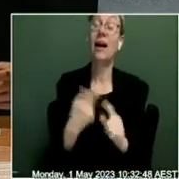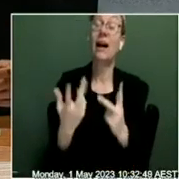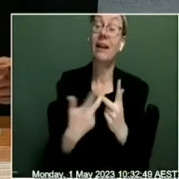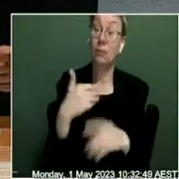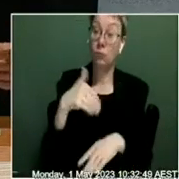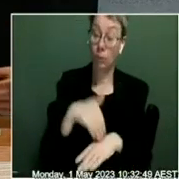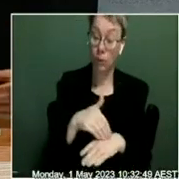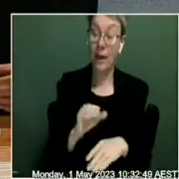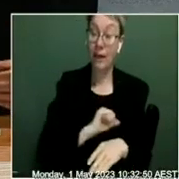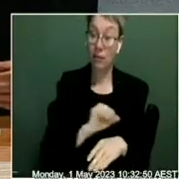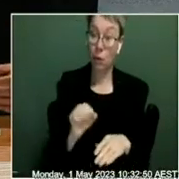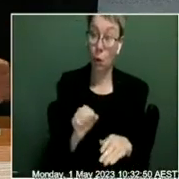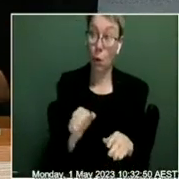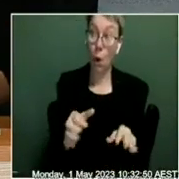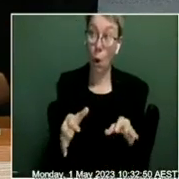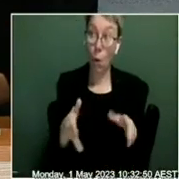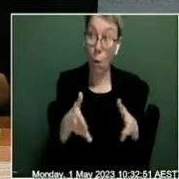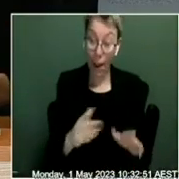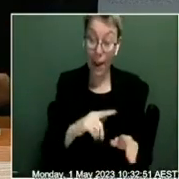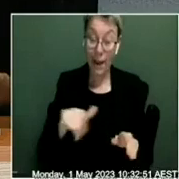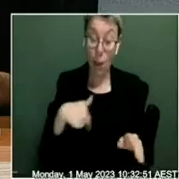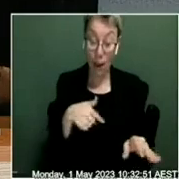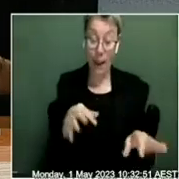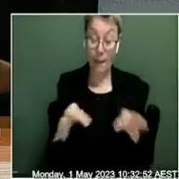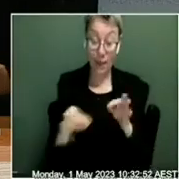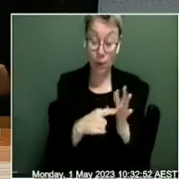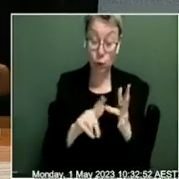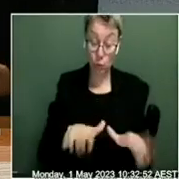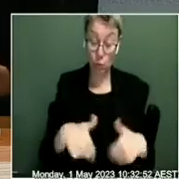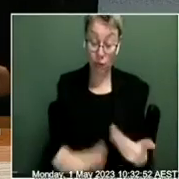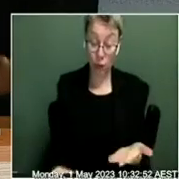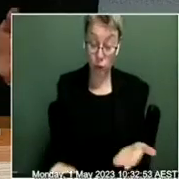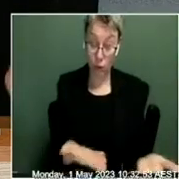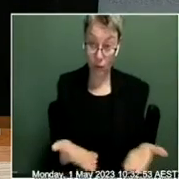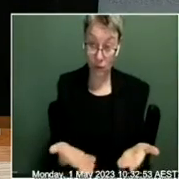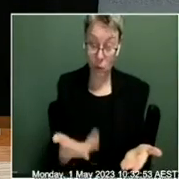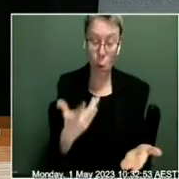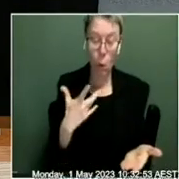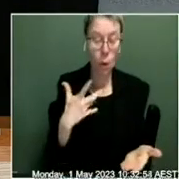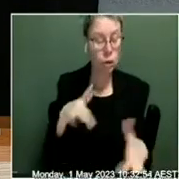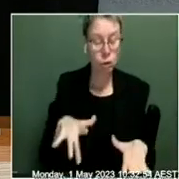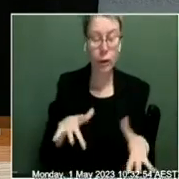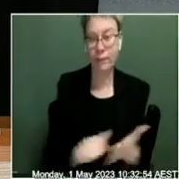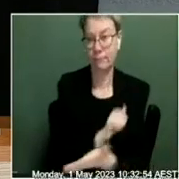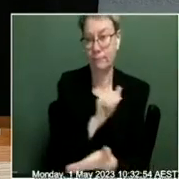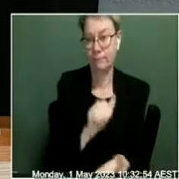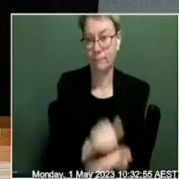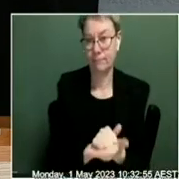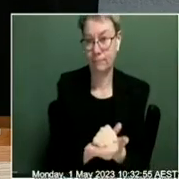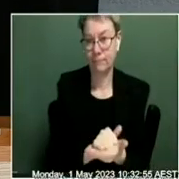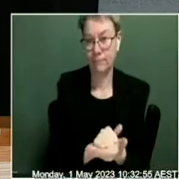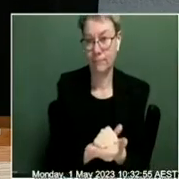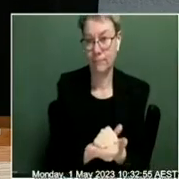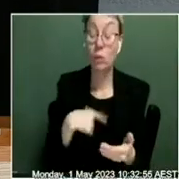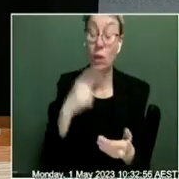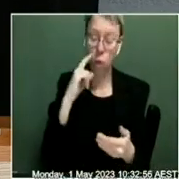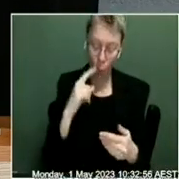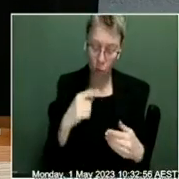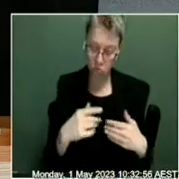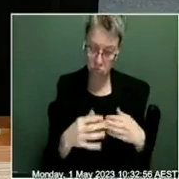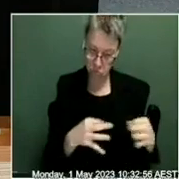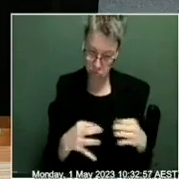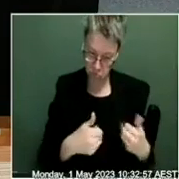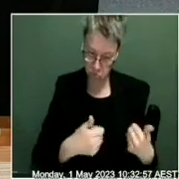the trial sites than we'd anticipated when we first set out. So that we're very focused on that the trial sites get up and running very quickly, but